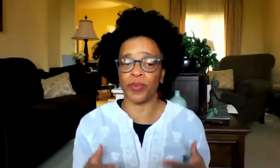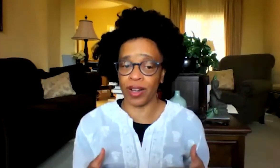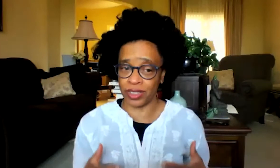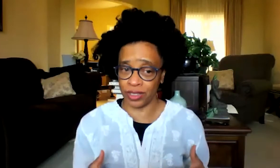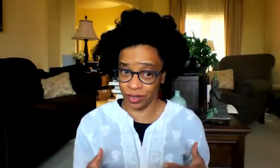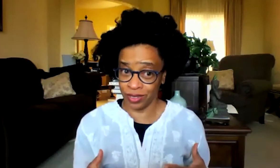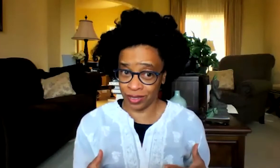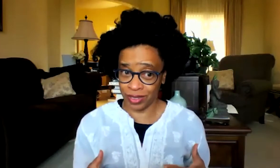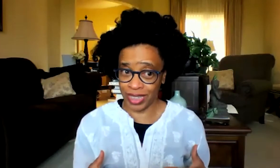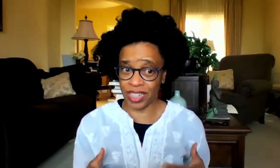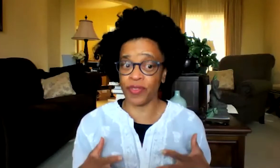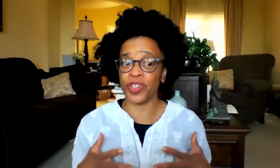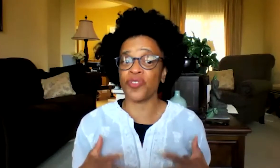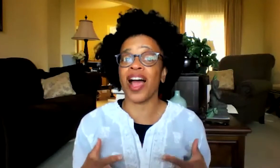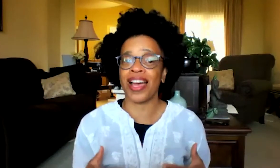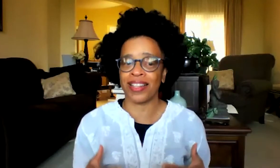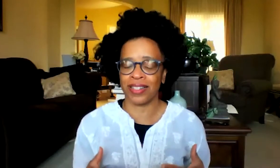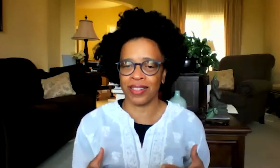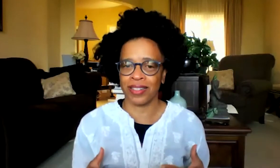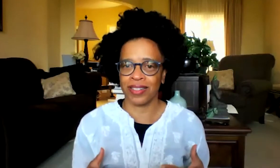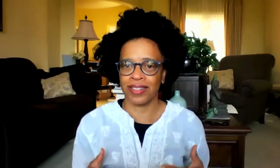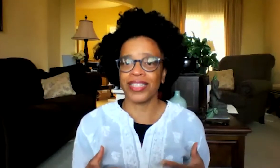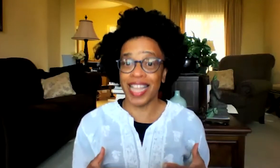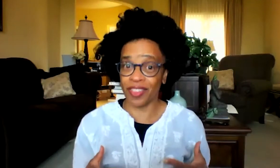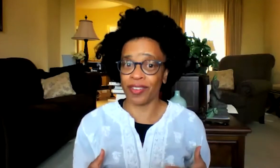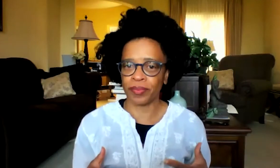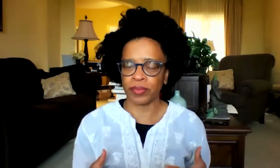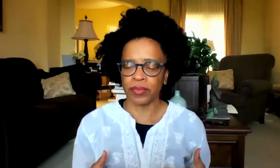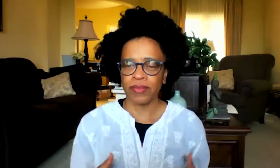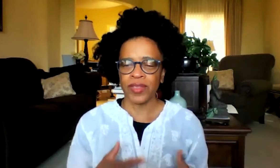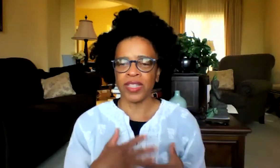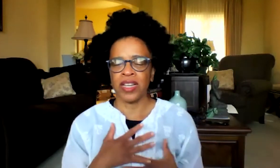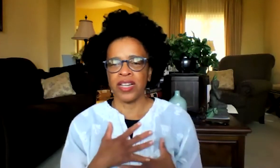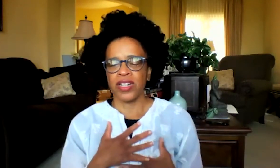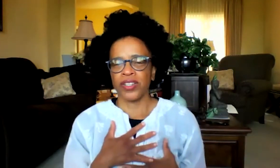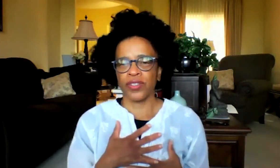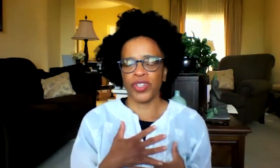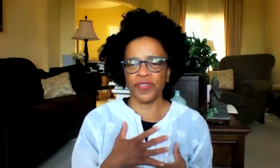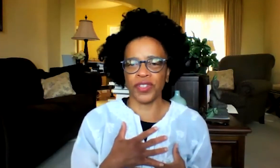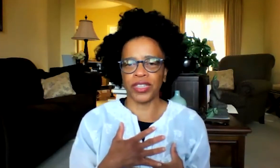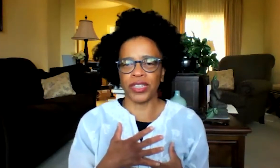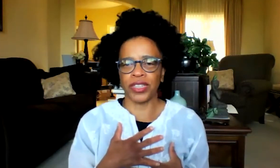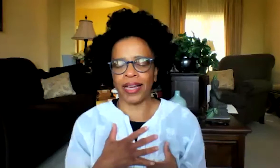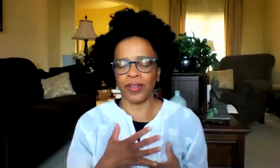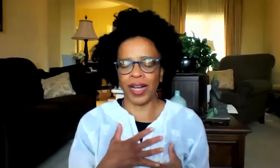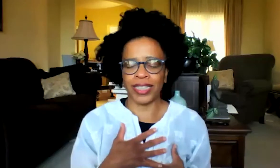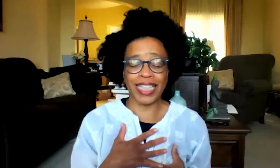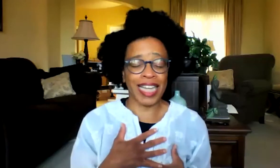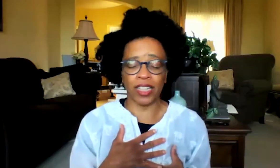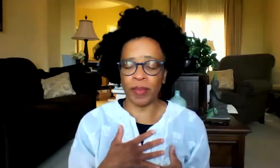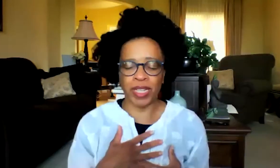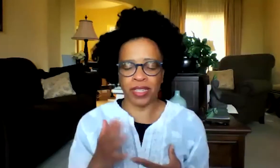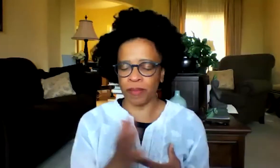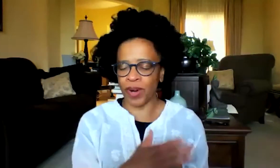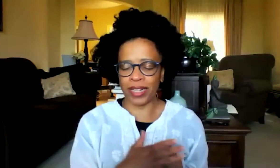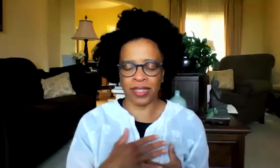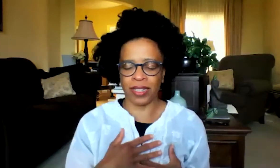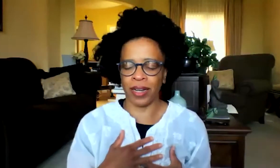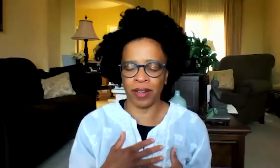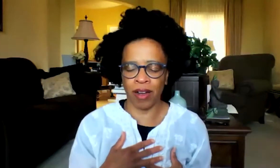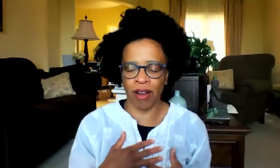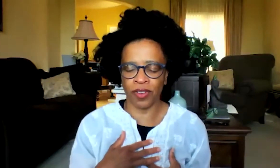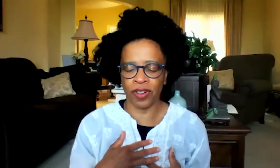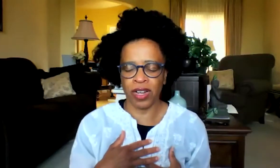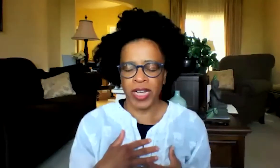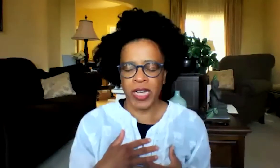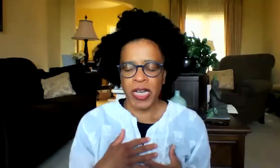if we want to, and if we try together. So just feeling that, grounding in the elements is a practice that